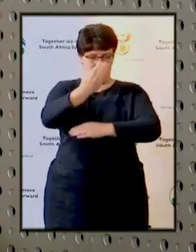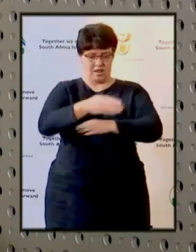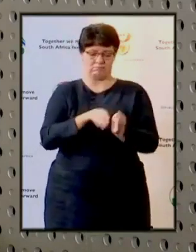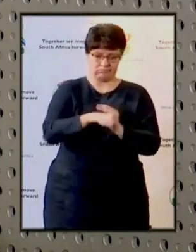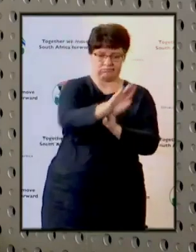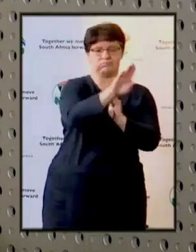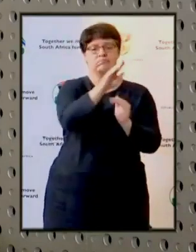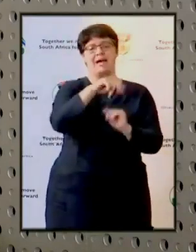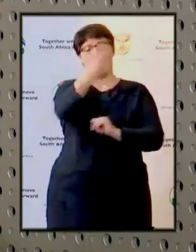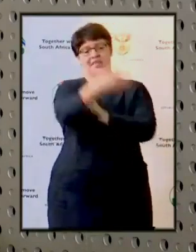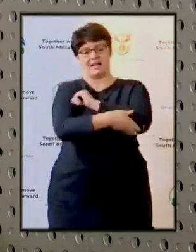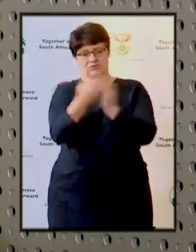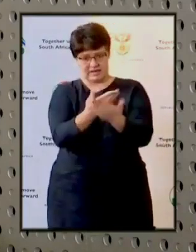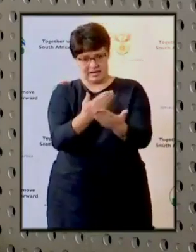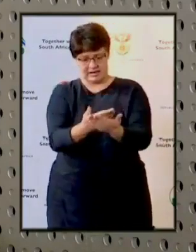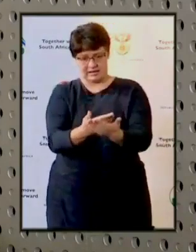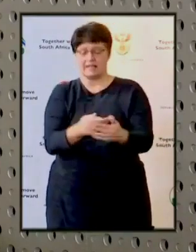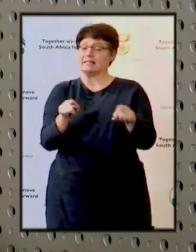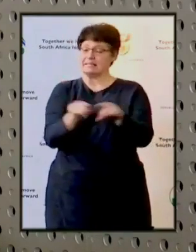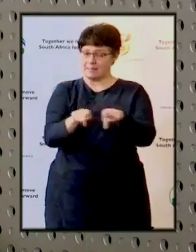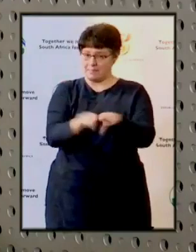export. They can also be transported internally.